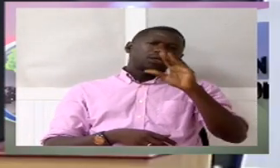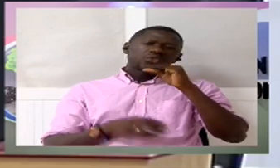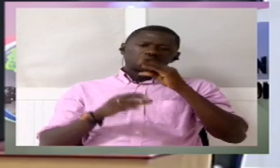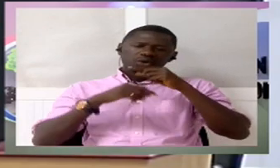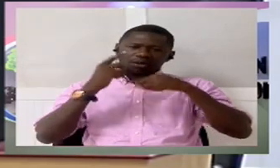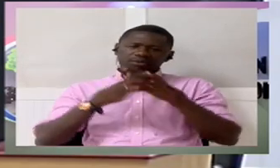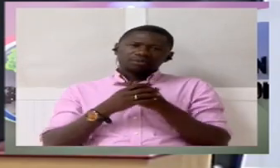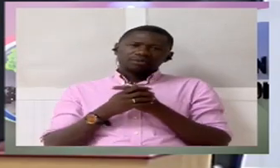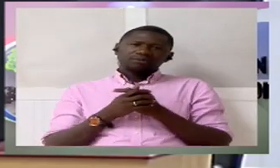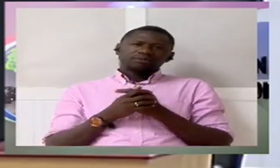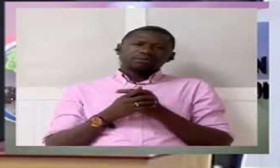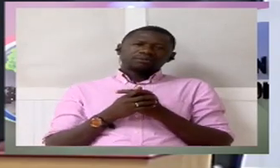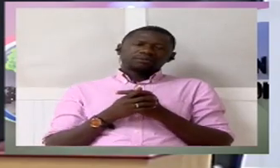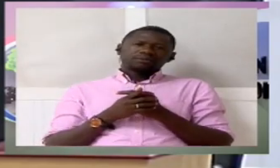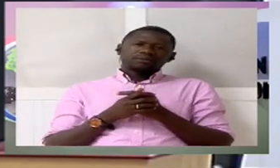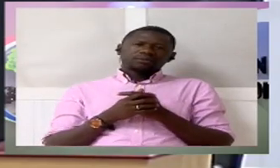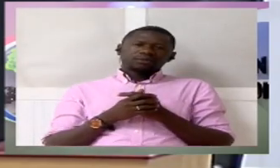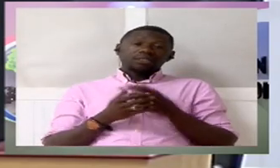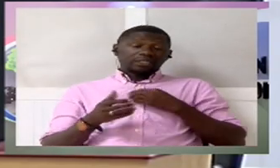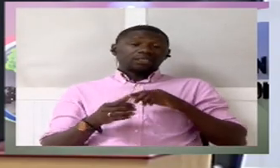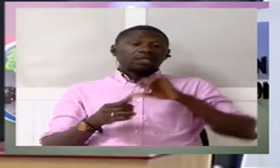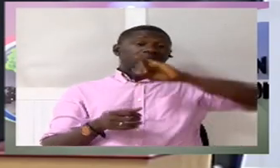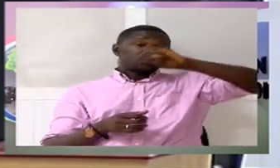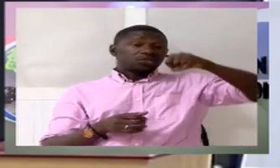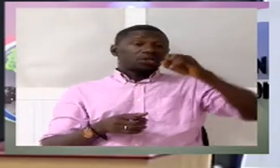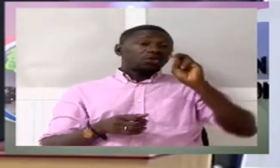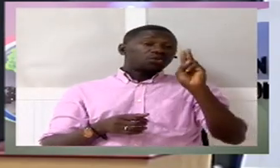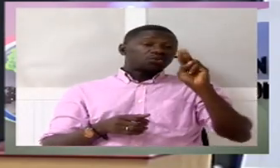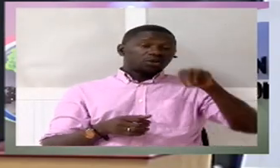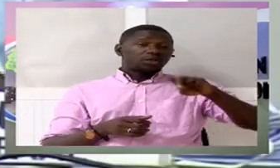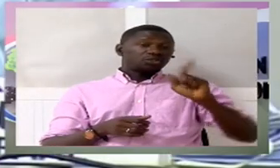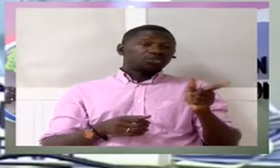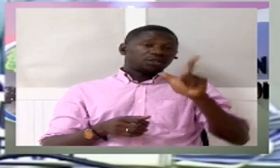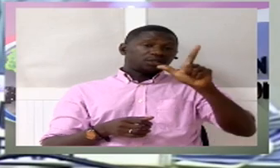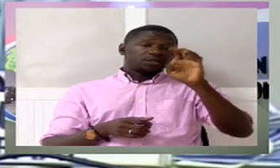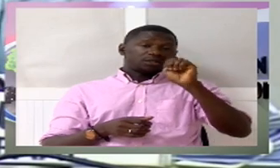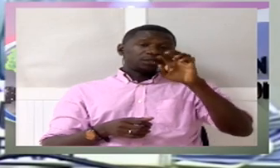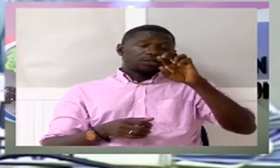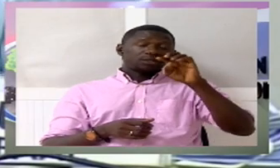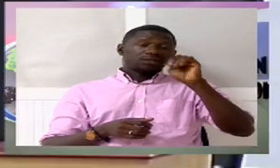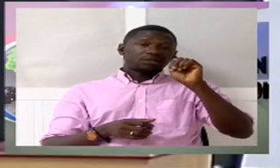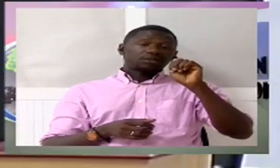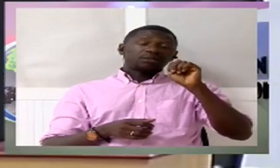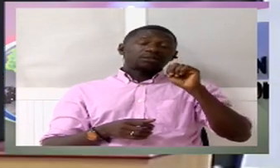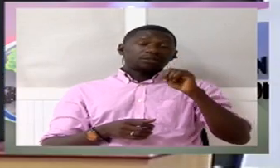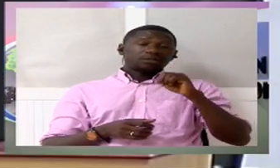to? He was a jungler, either Nua Baji or something like that. Your statement says Nua Baji.